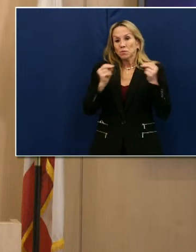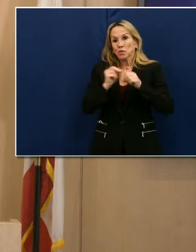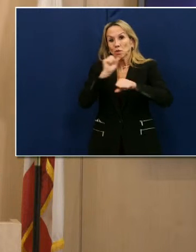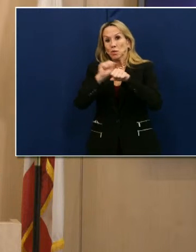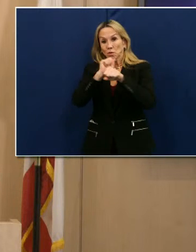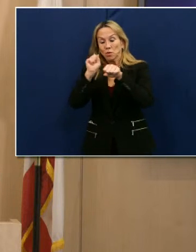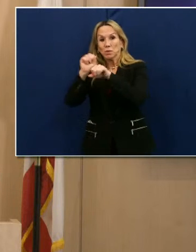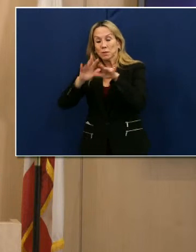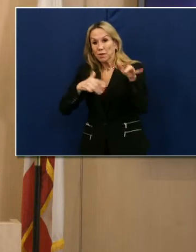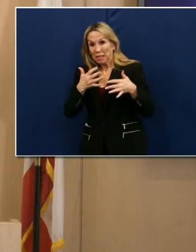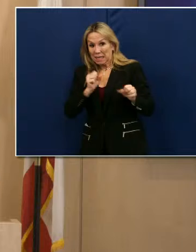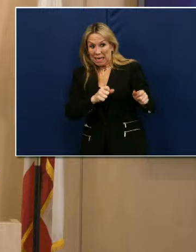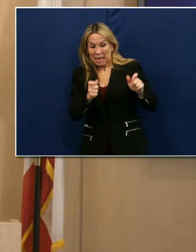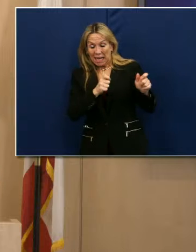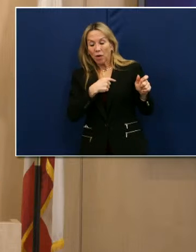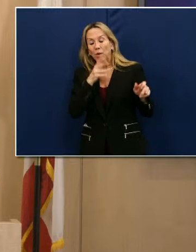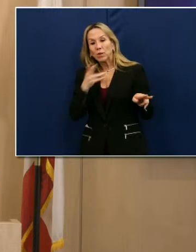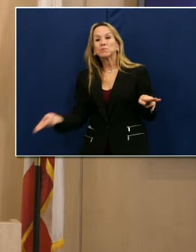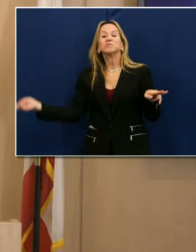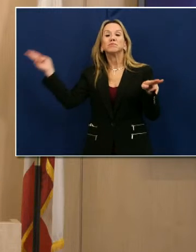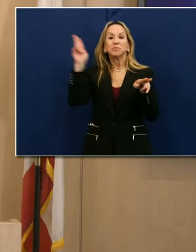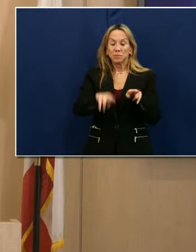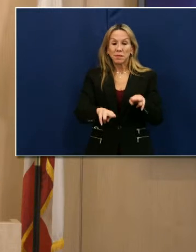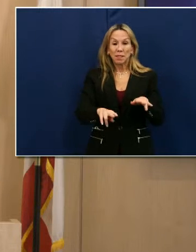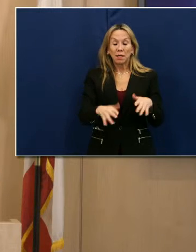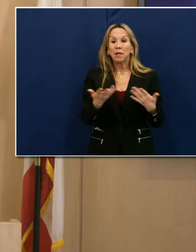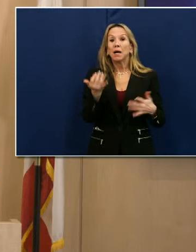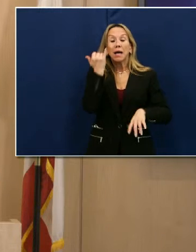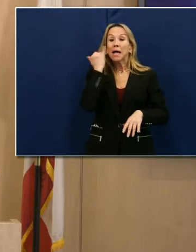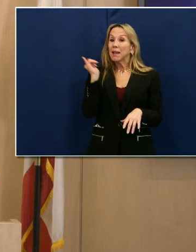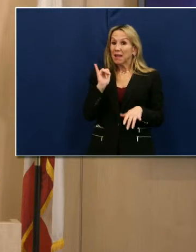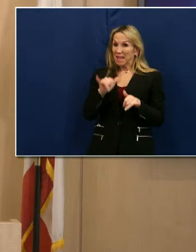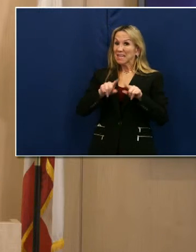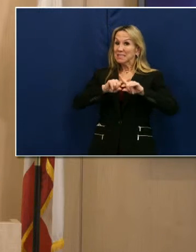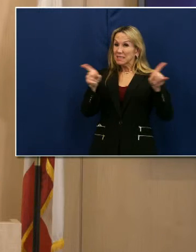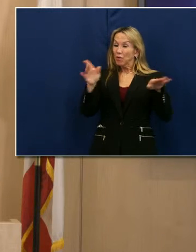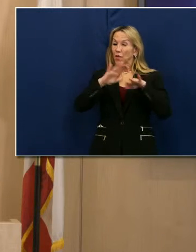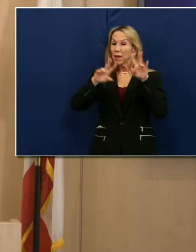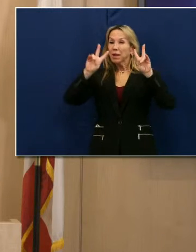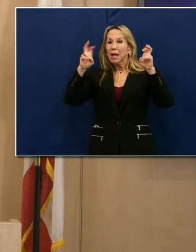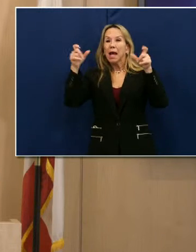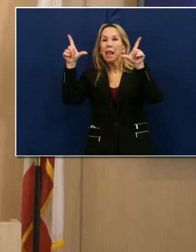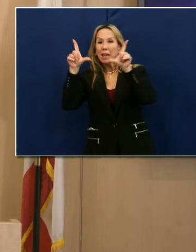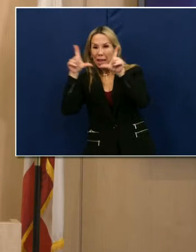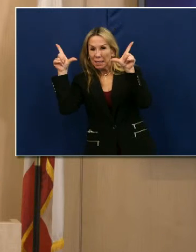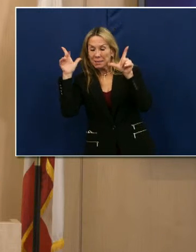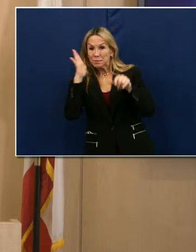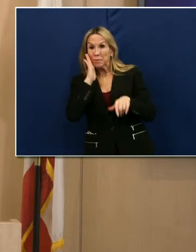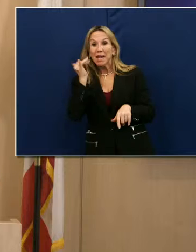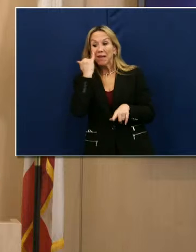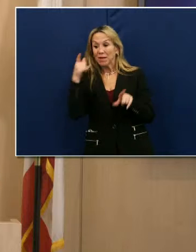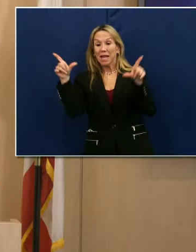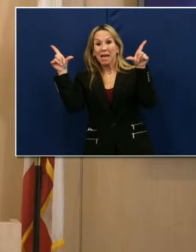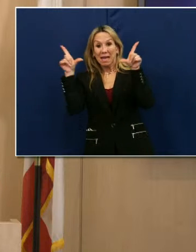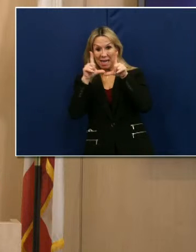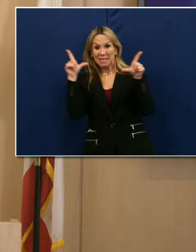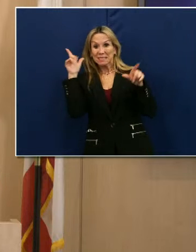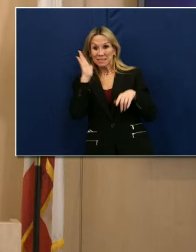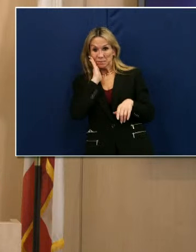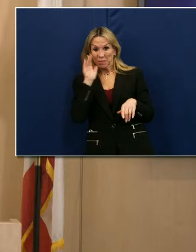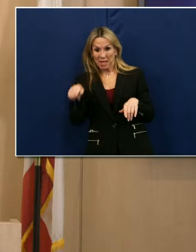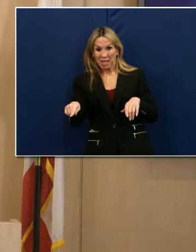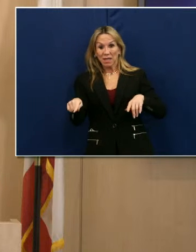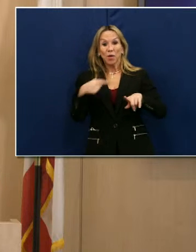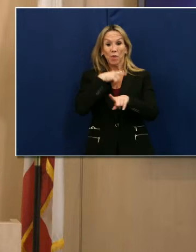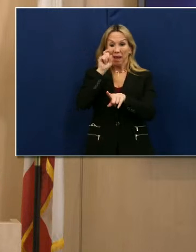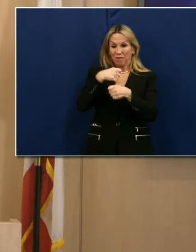And that's very different from a licensed bed where if we don't have staff, even we're not going to put a patient in the bed if we're not going to be able to care for them